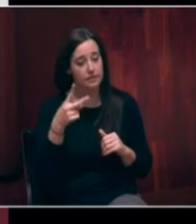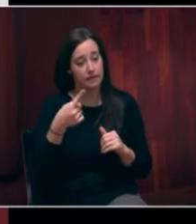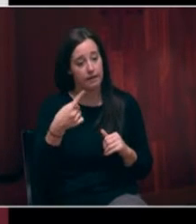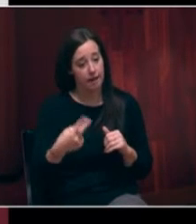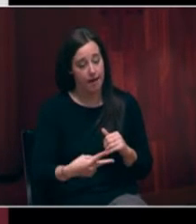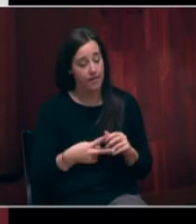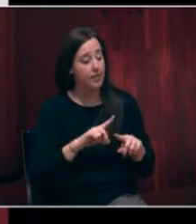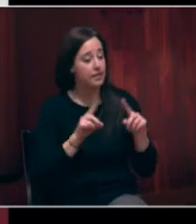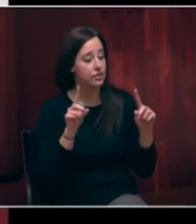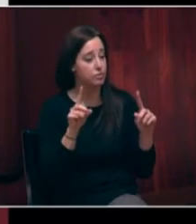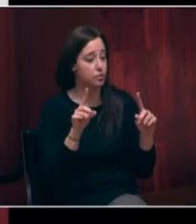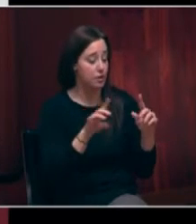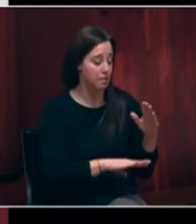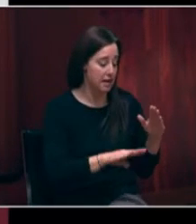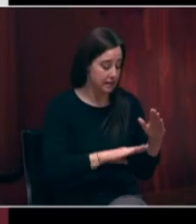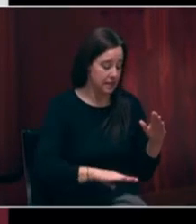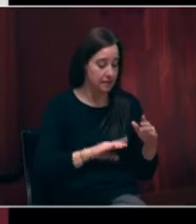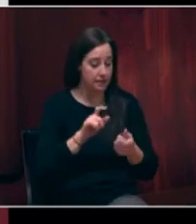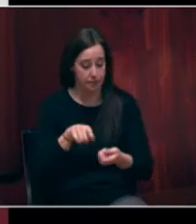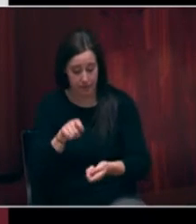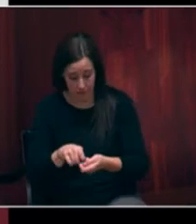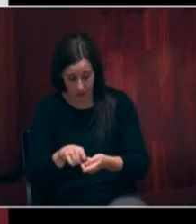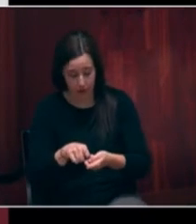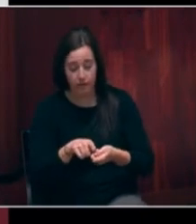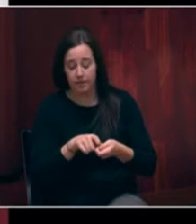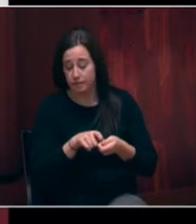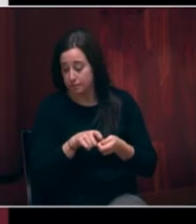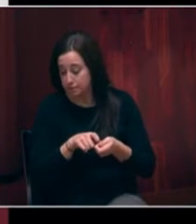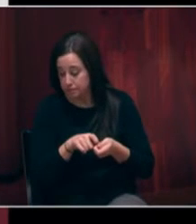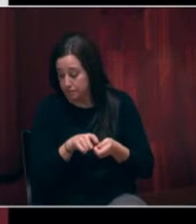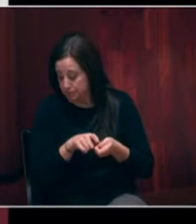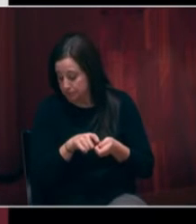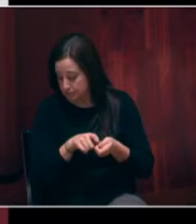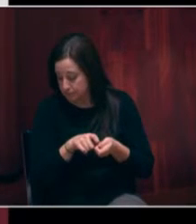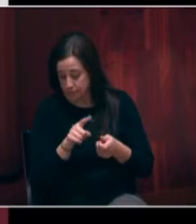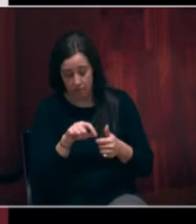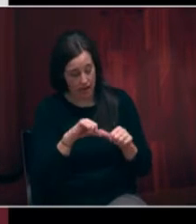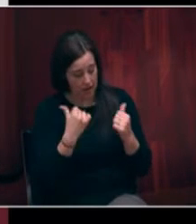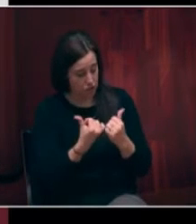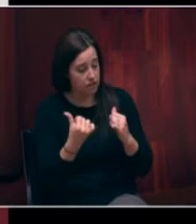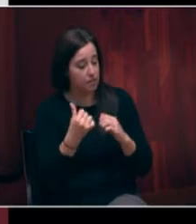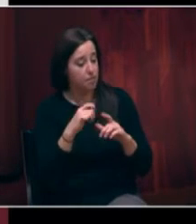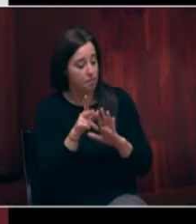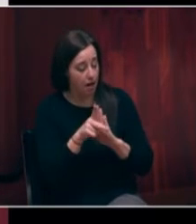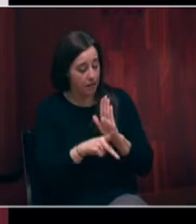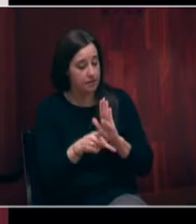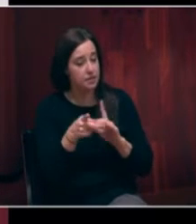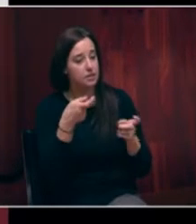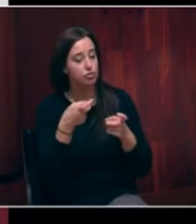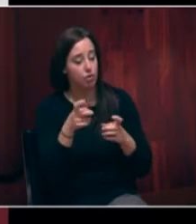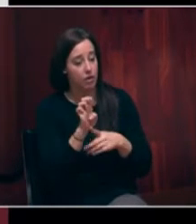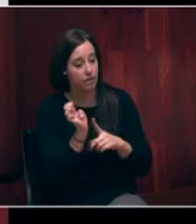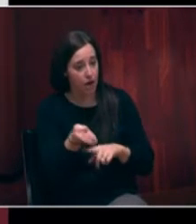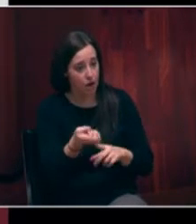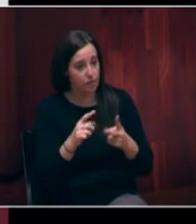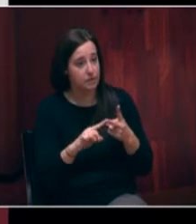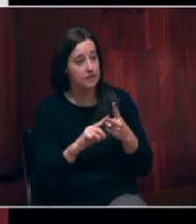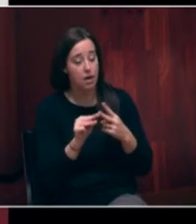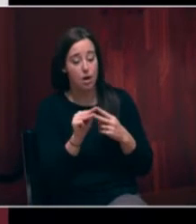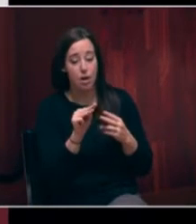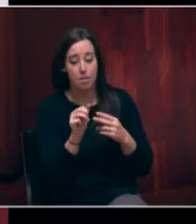and specified, emphasis on the limitations and the applicability of agency policies, a little bit on controlled environments, marking. There is a hard